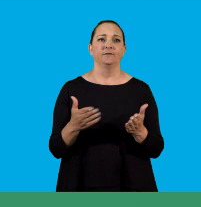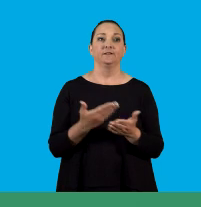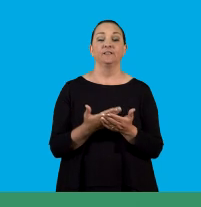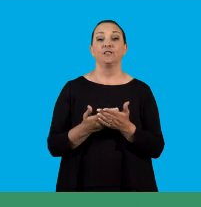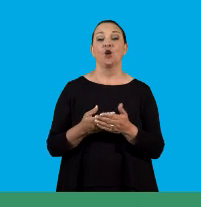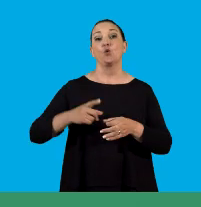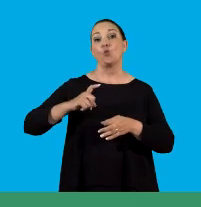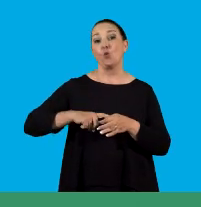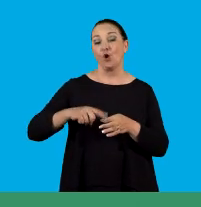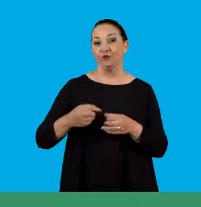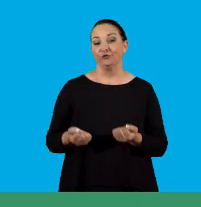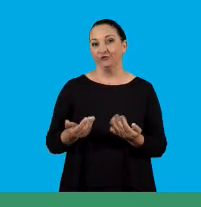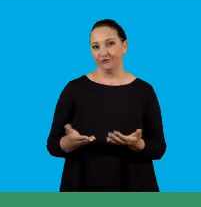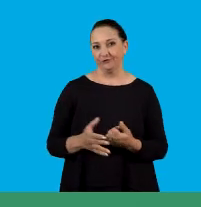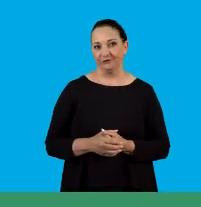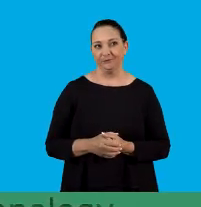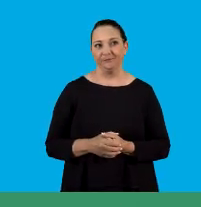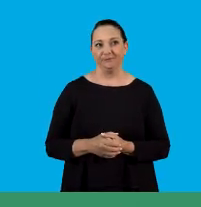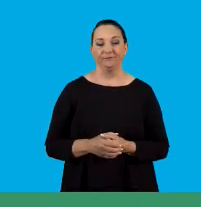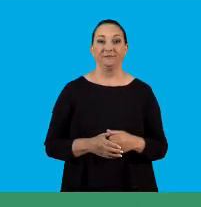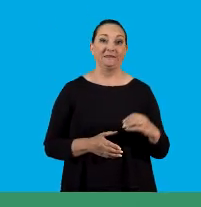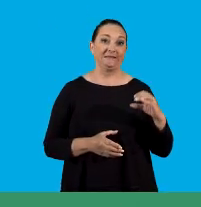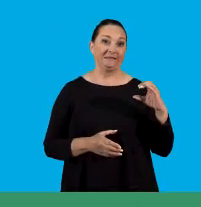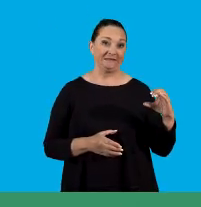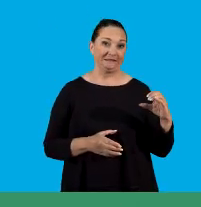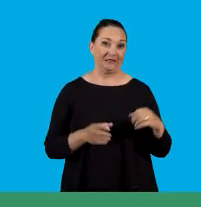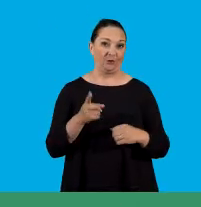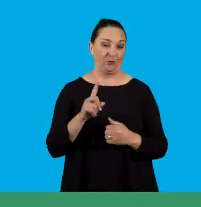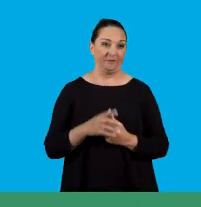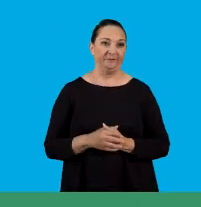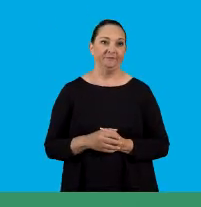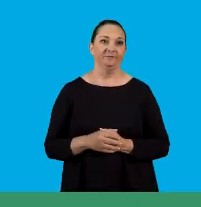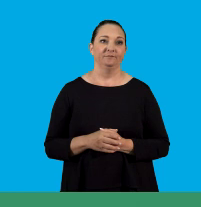render quality services. Then option C,